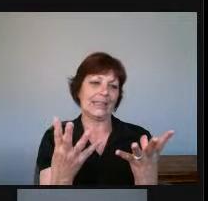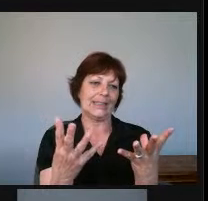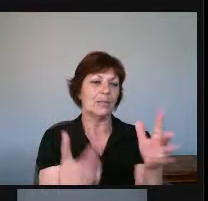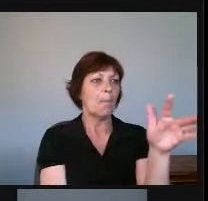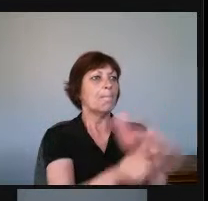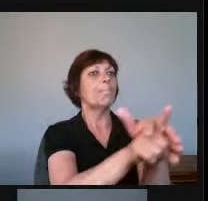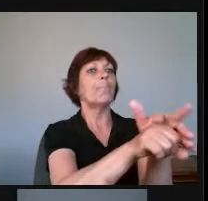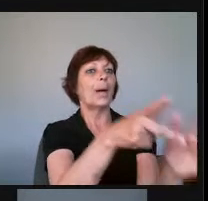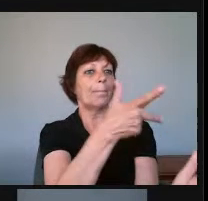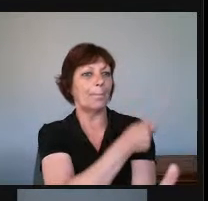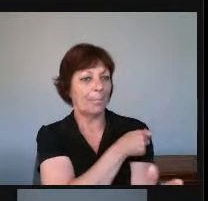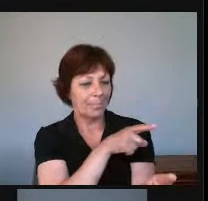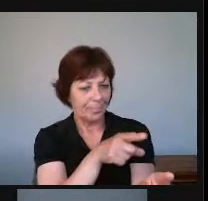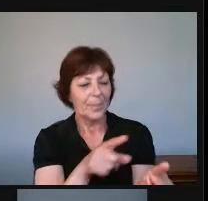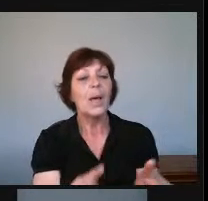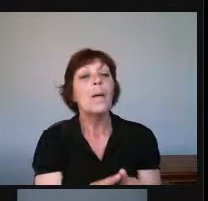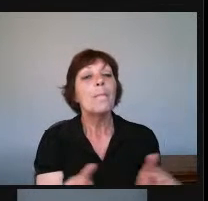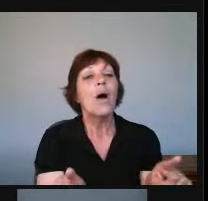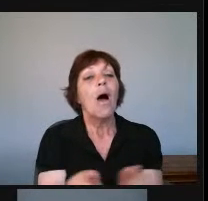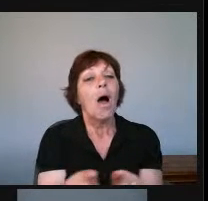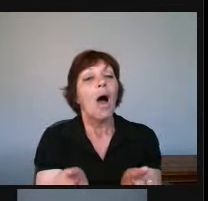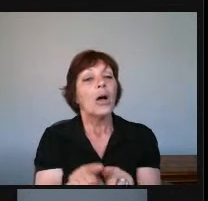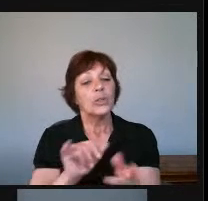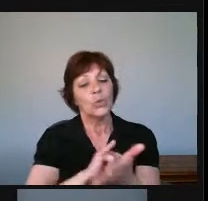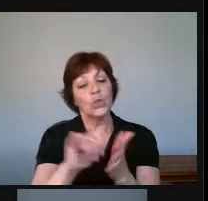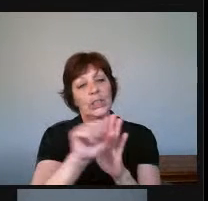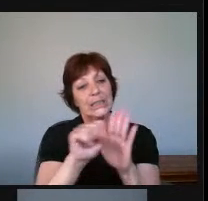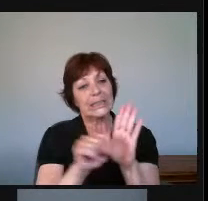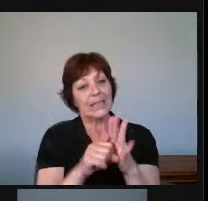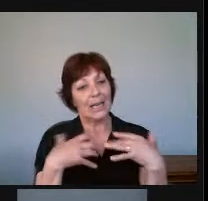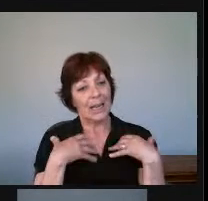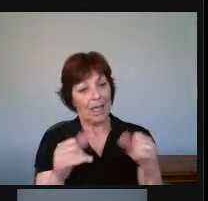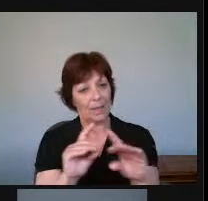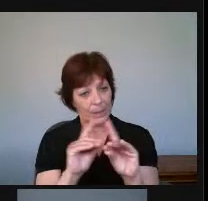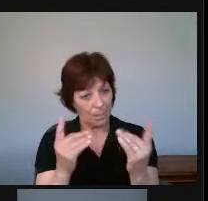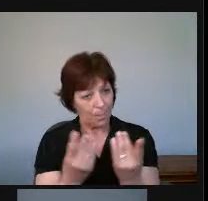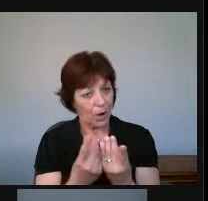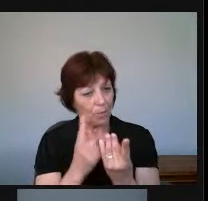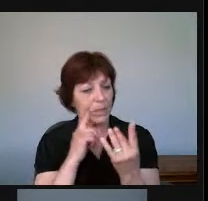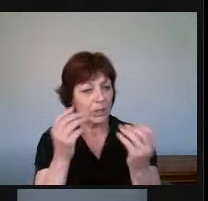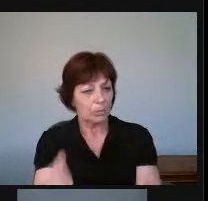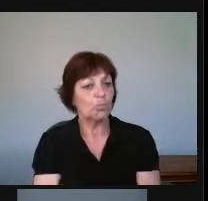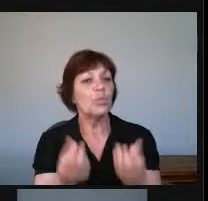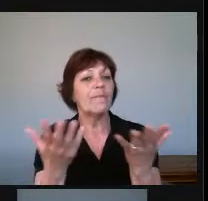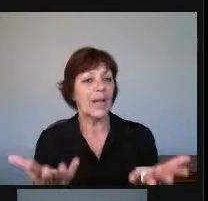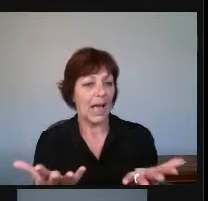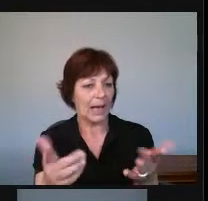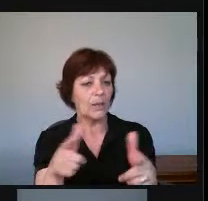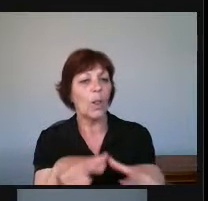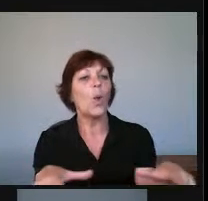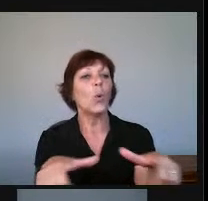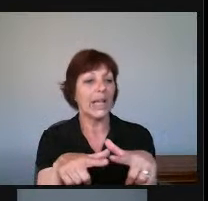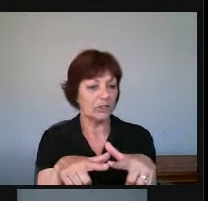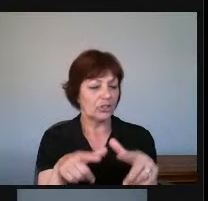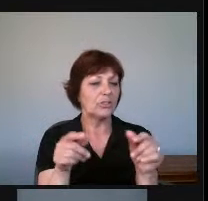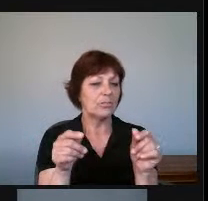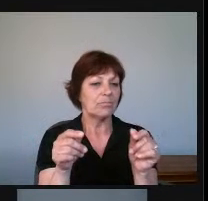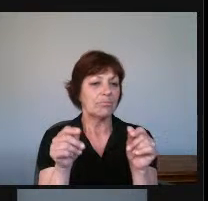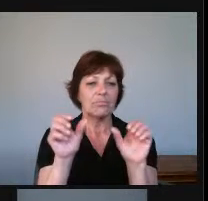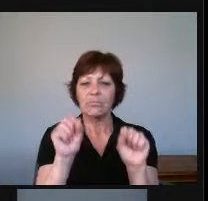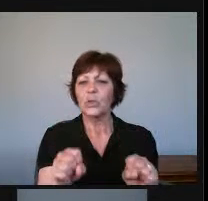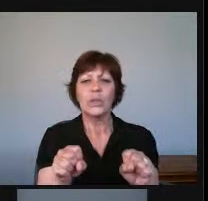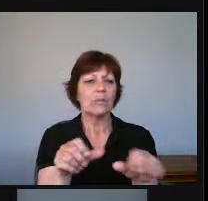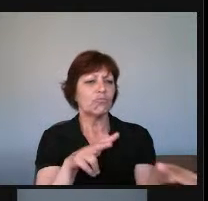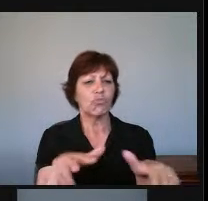that Bruce mentioned, but also the New York State Health Department can provide locations, and you could pretty much